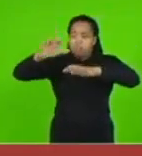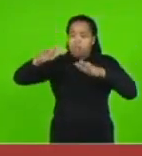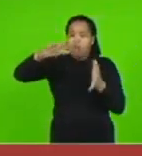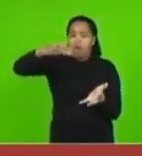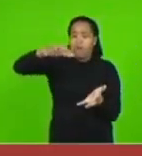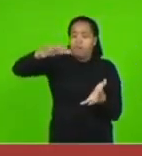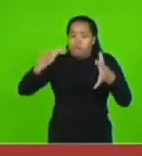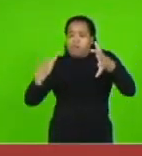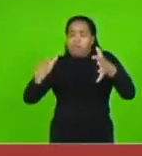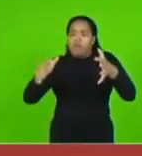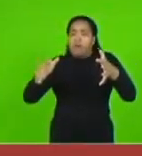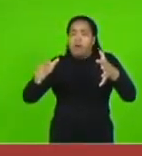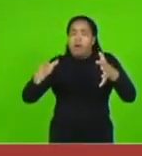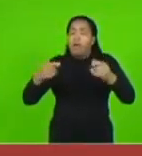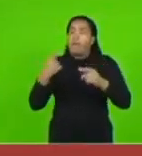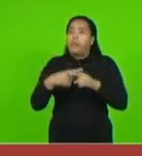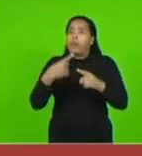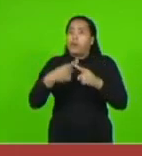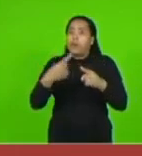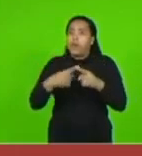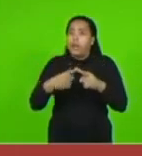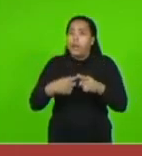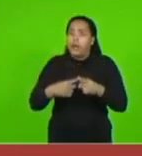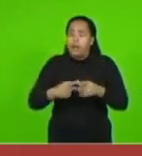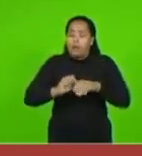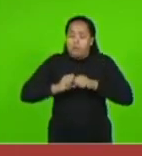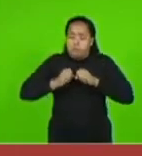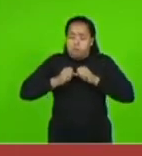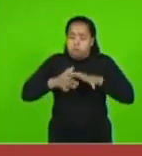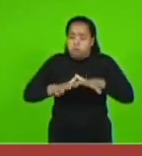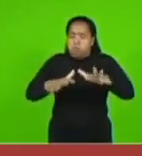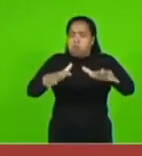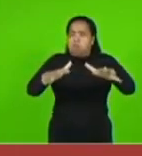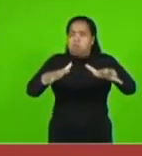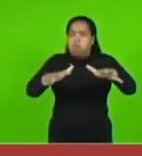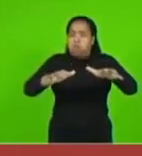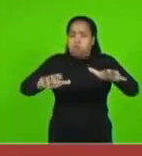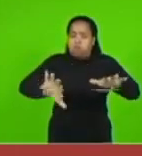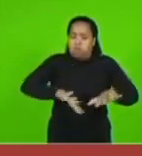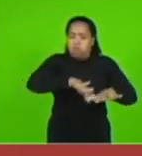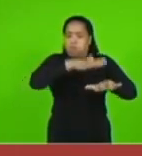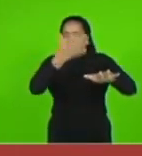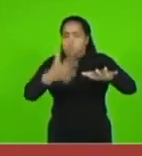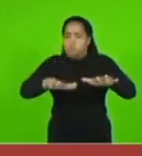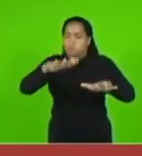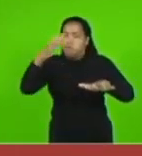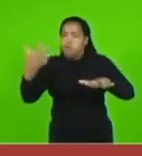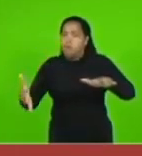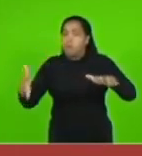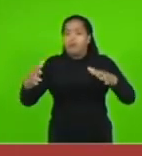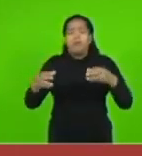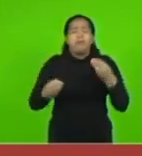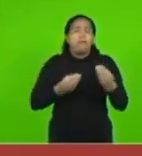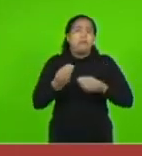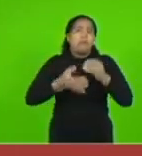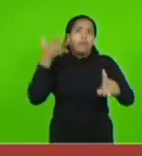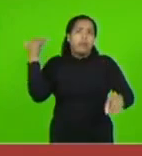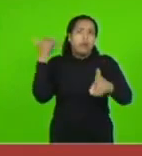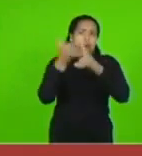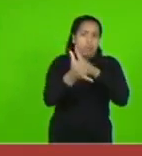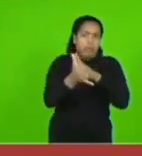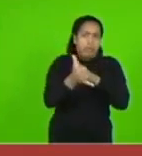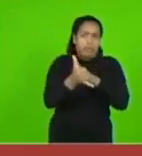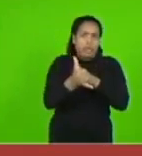the great powers in the sky, they're going to be shaken. They're going to no longer work the way they do